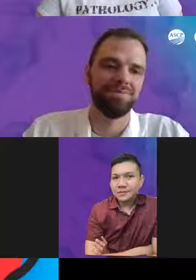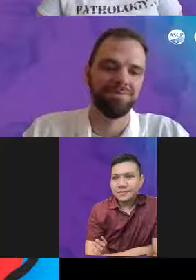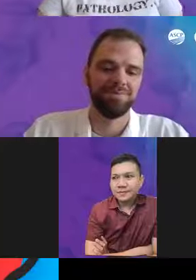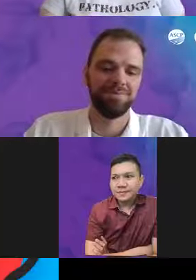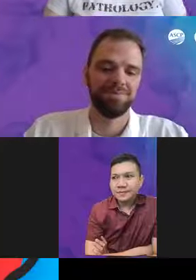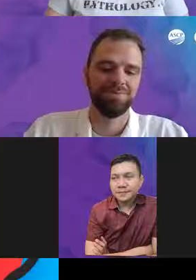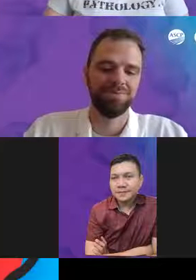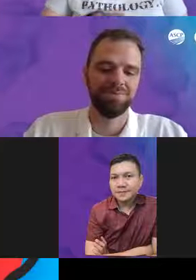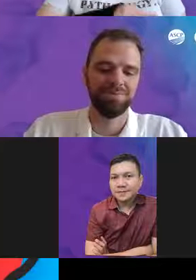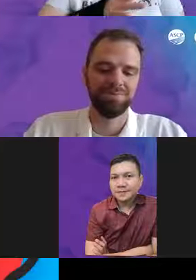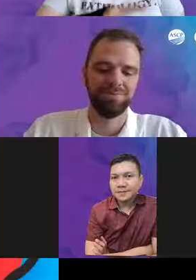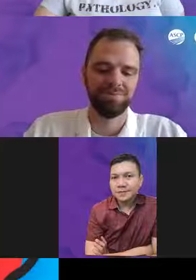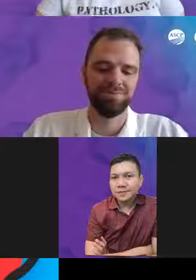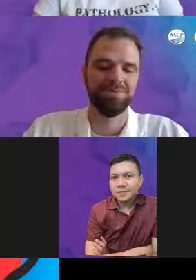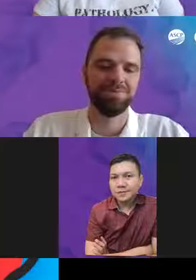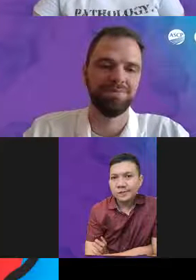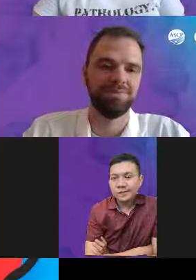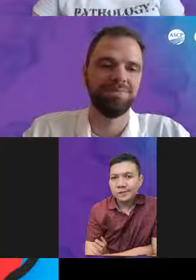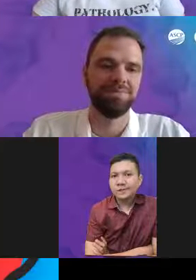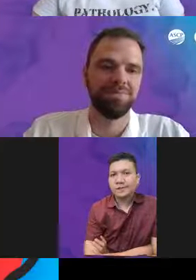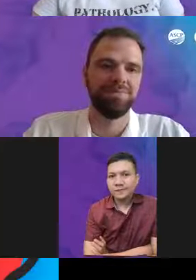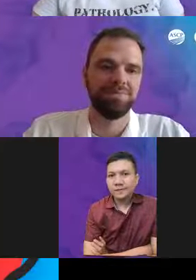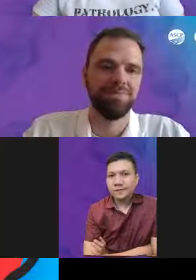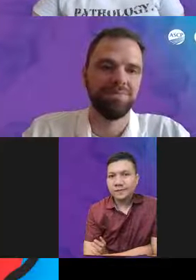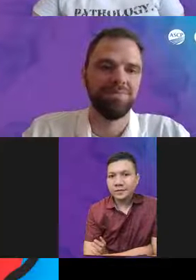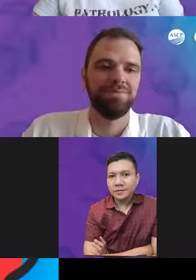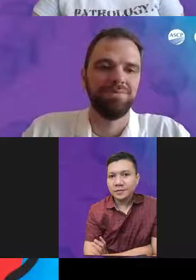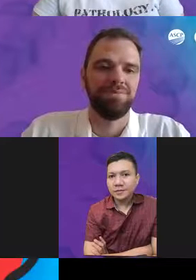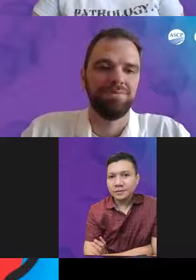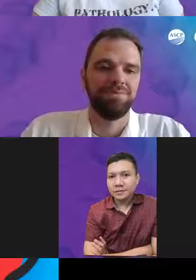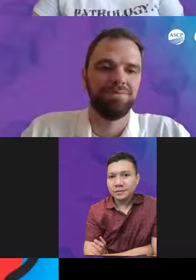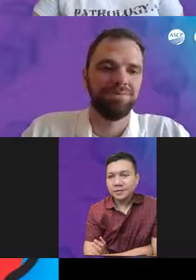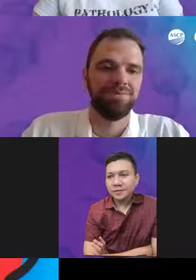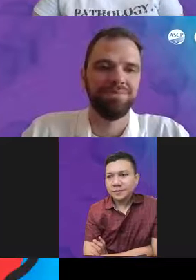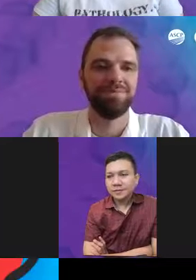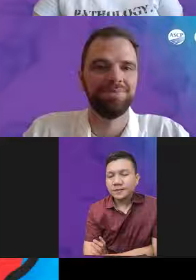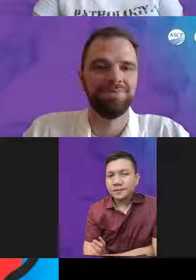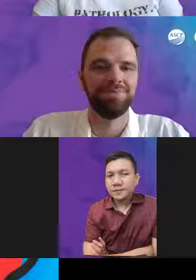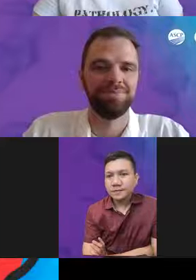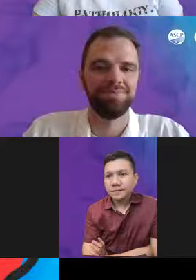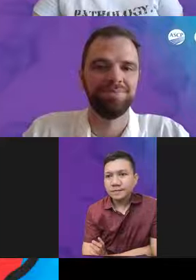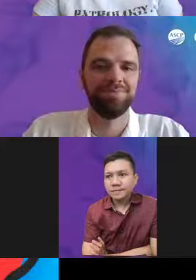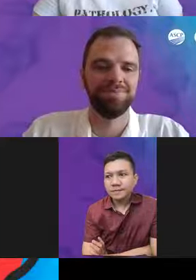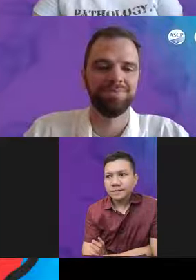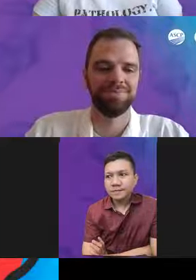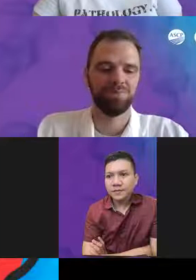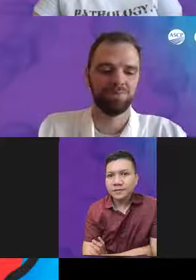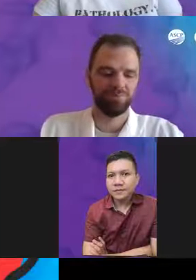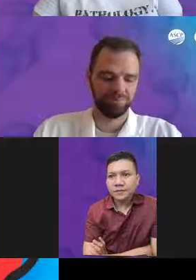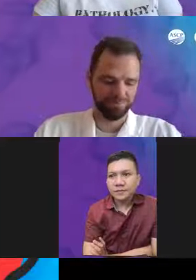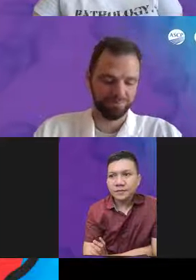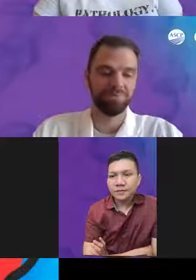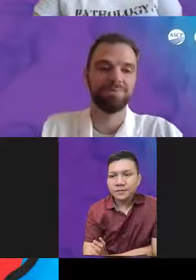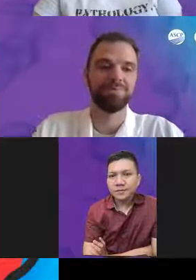the international Cell Bowl as well, with thank yous and how much they're enjoying it. So we